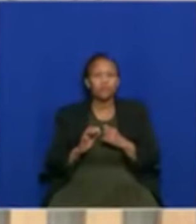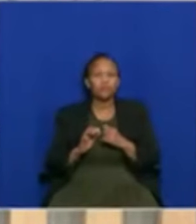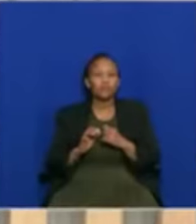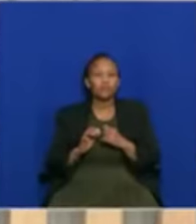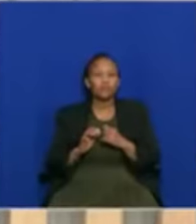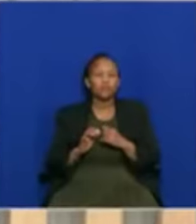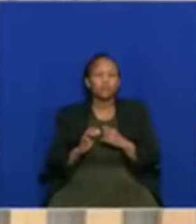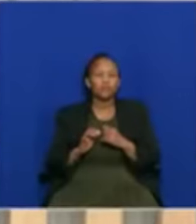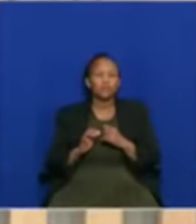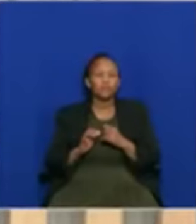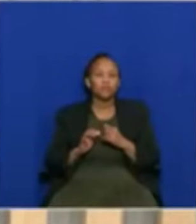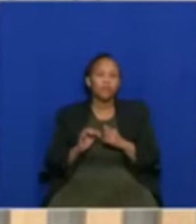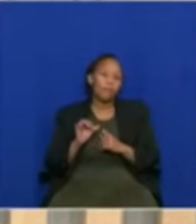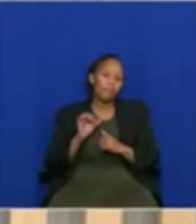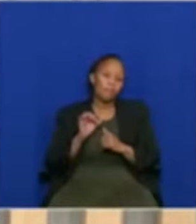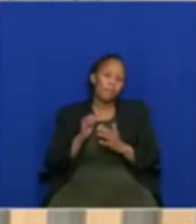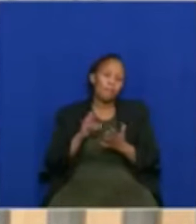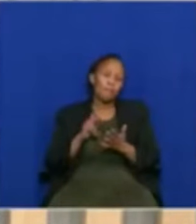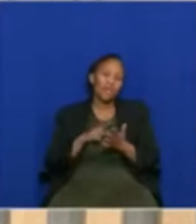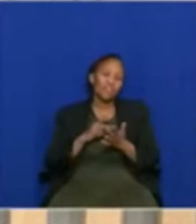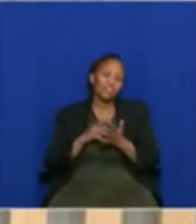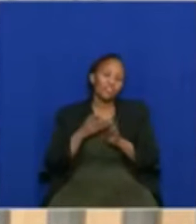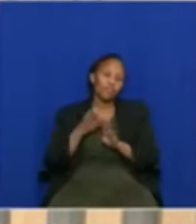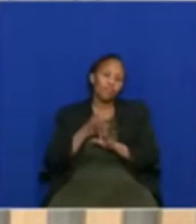It's a duplication.